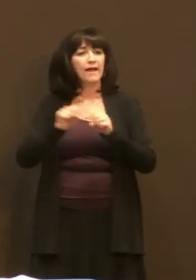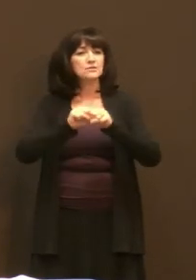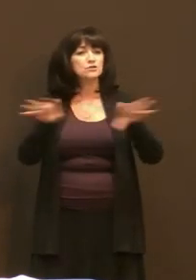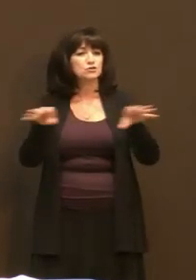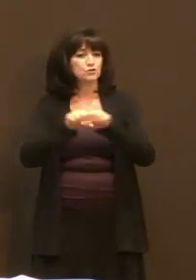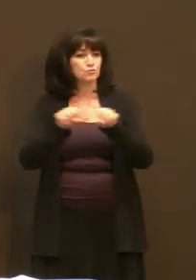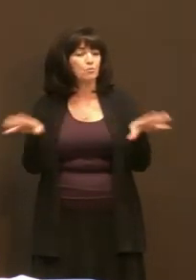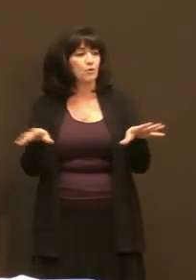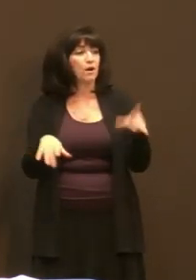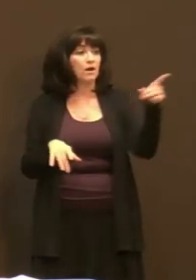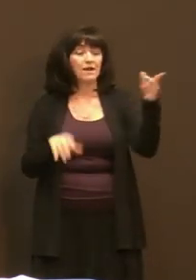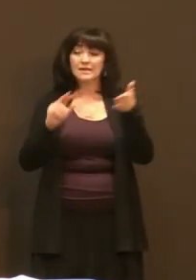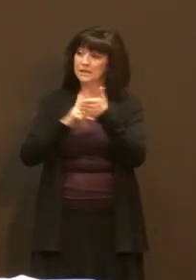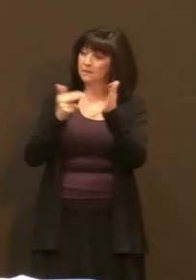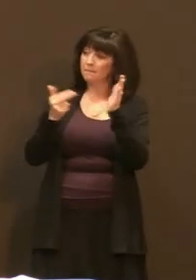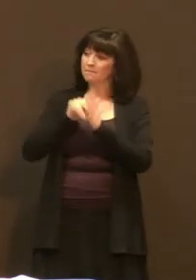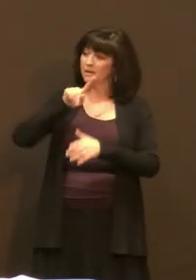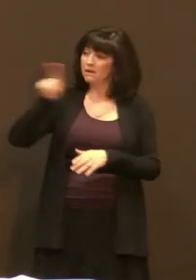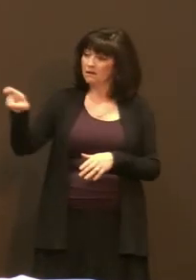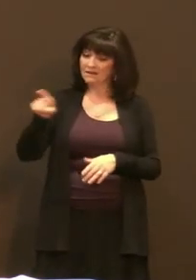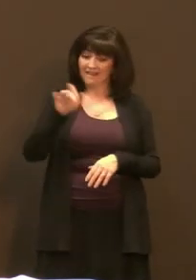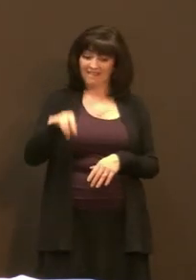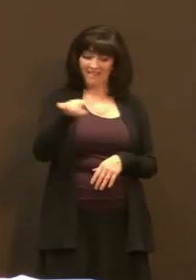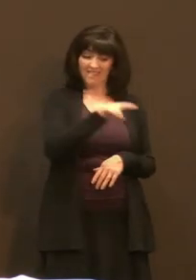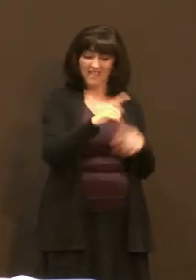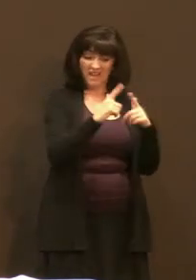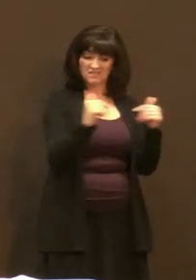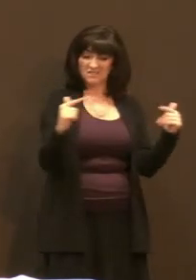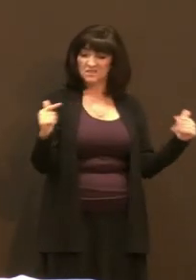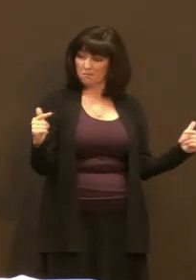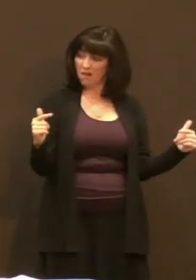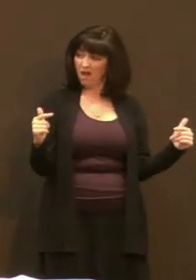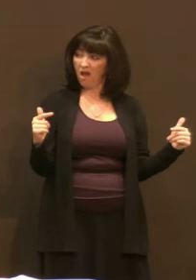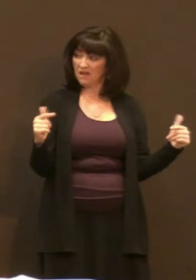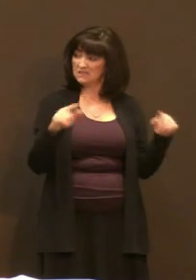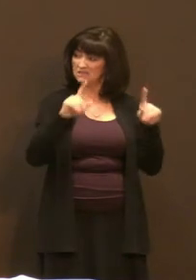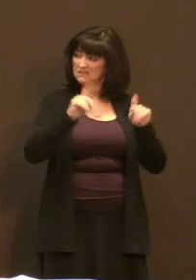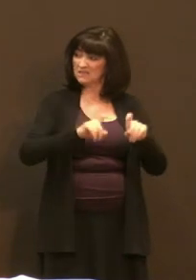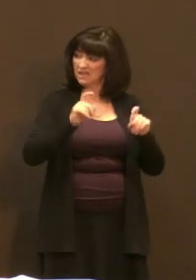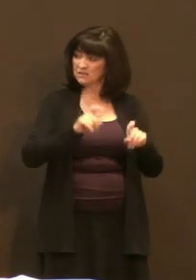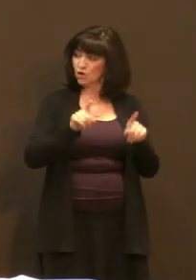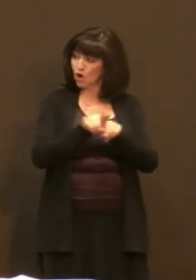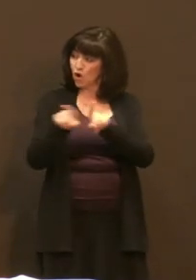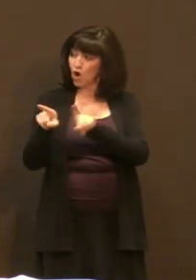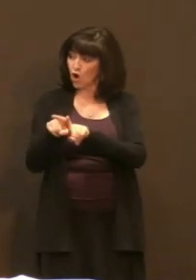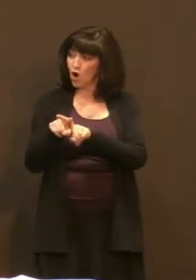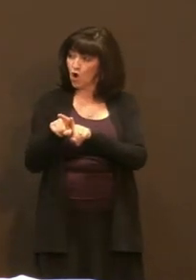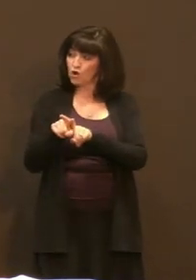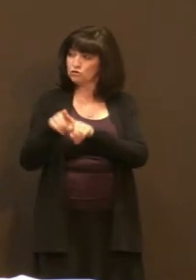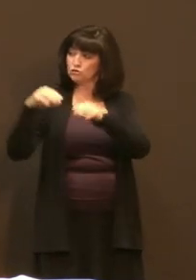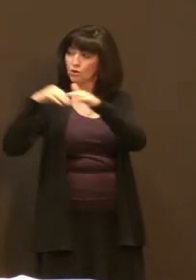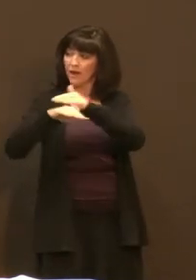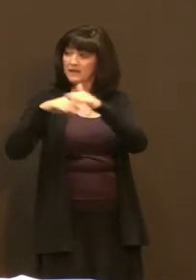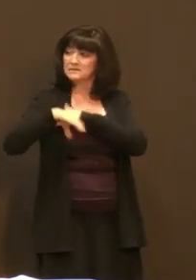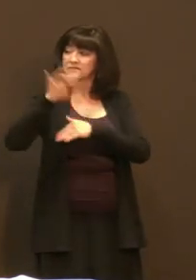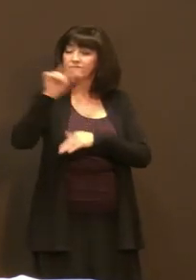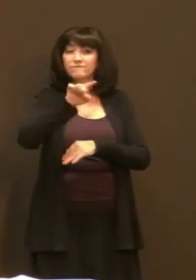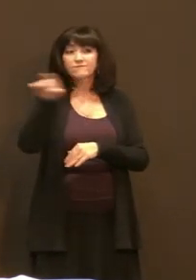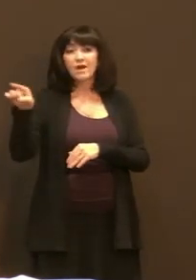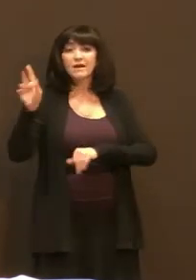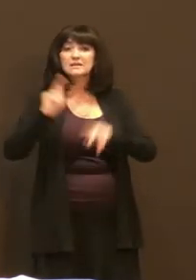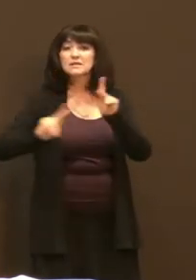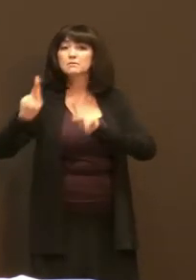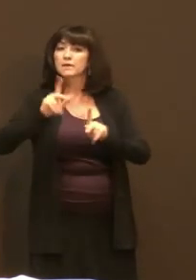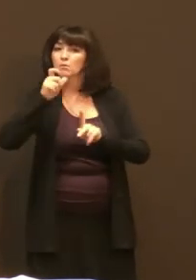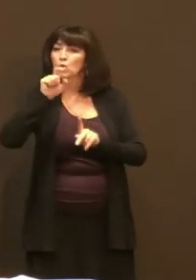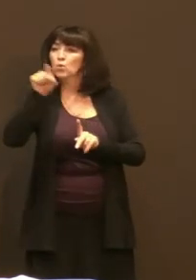it's not just the actual supplies to increase testing, it's also the access of finding people who need to be tested faster. Well, the